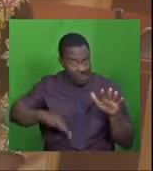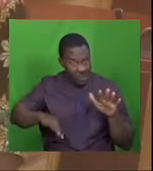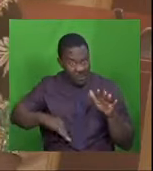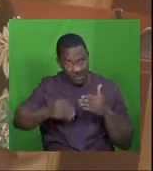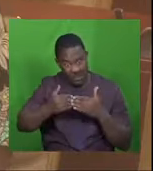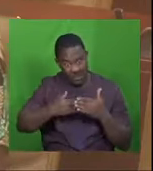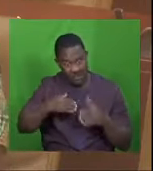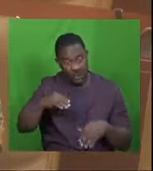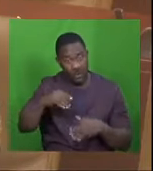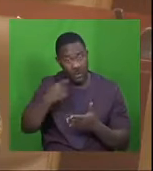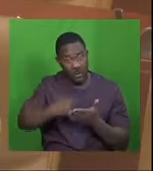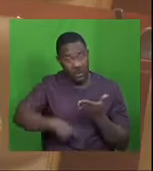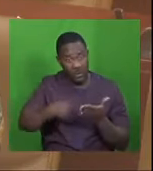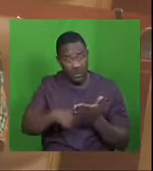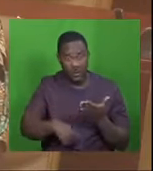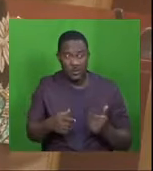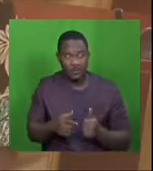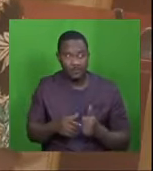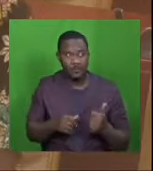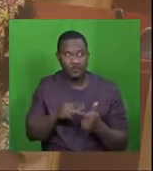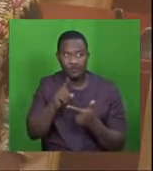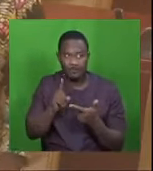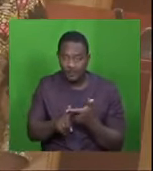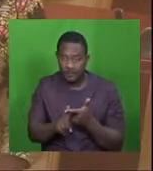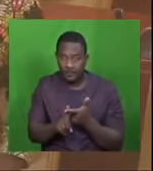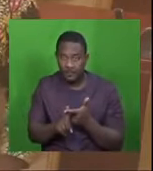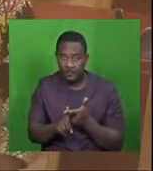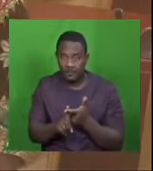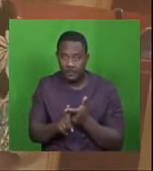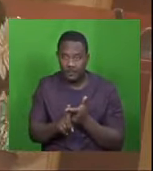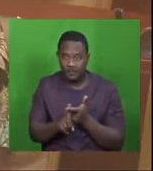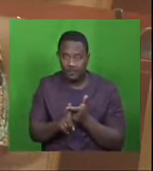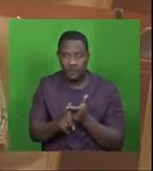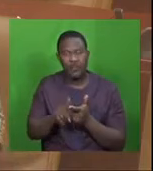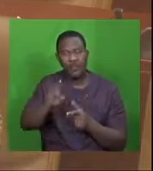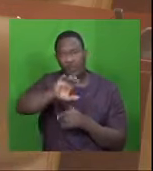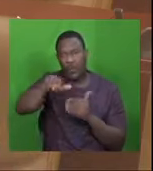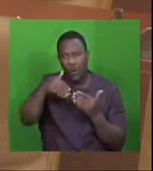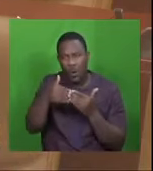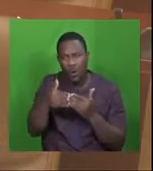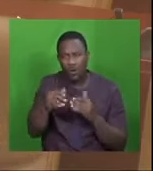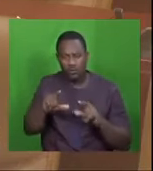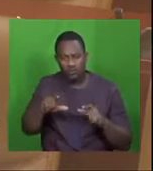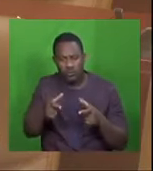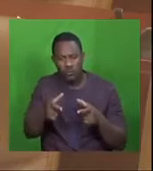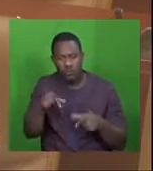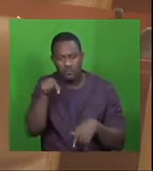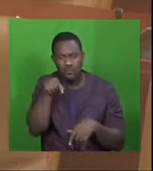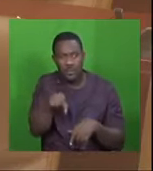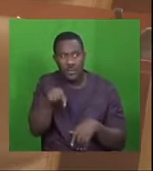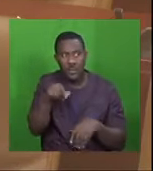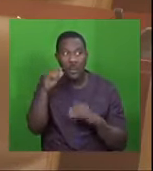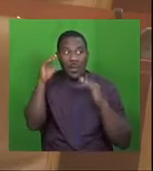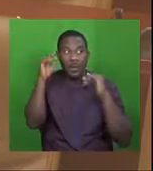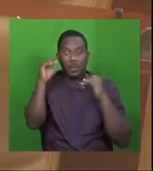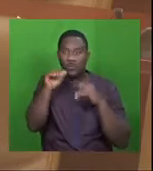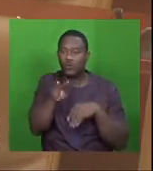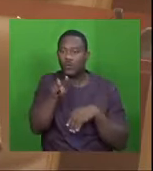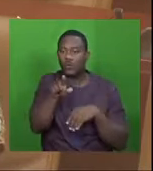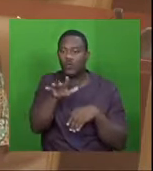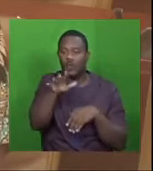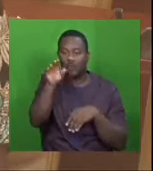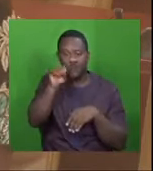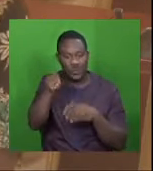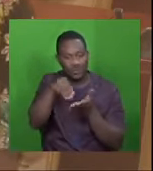tax. And then the second group, that's the category B, are all other entities, and this group is expected to pay